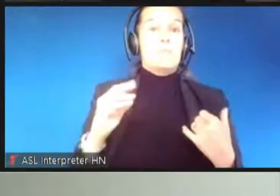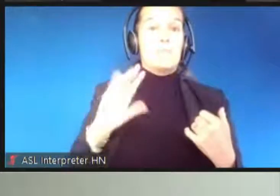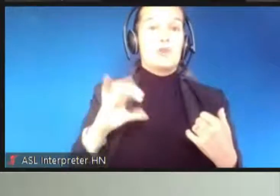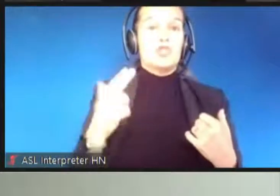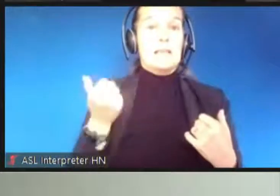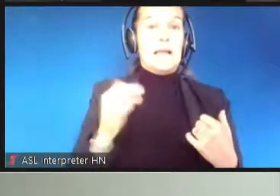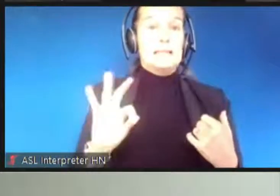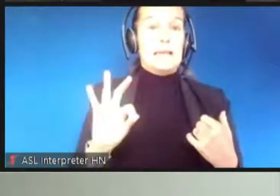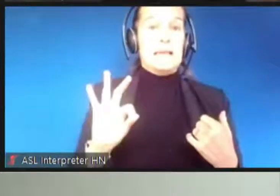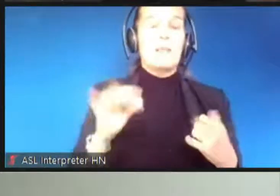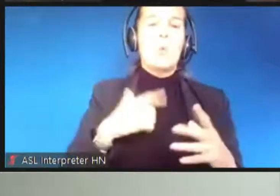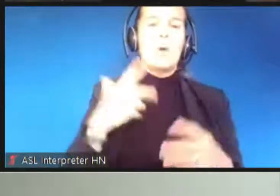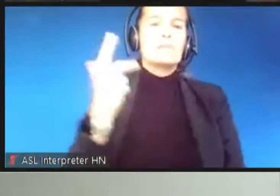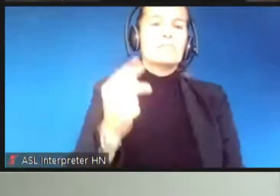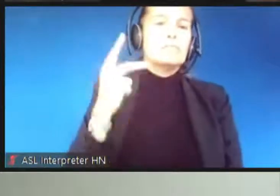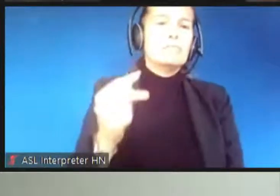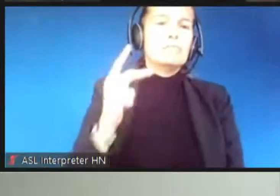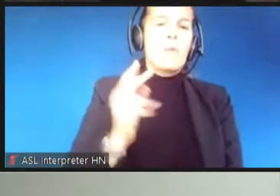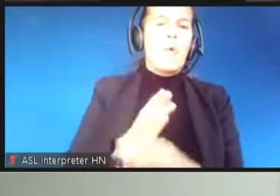over